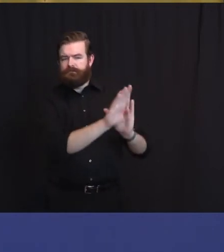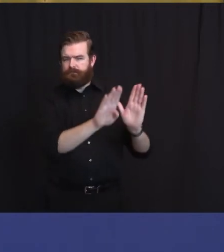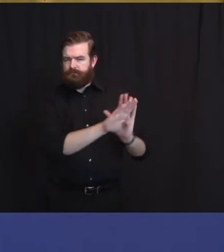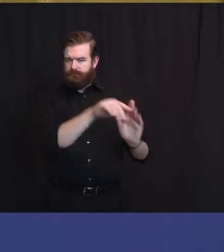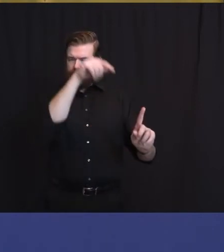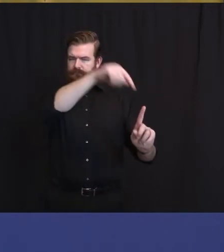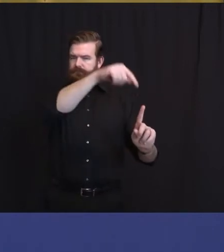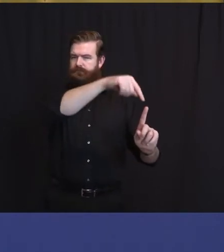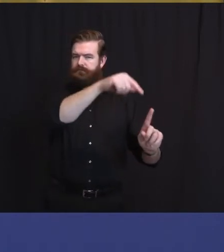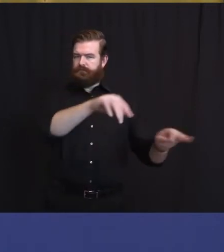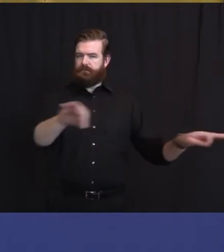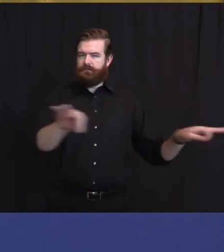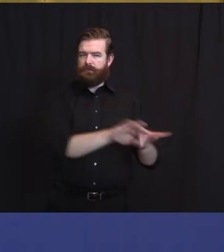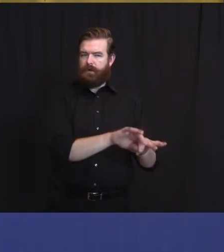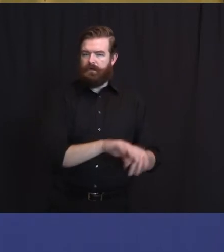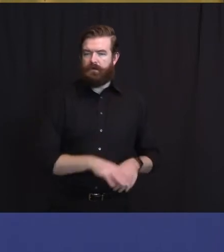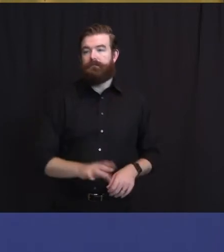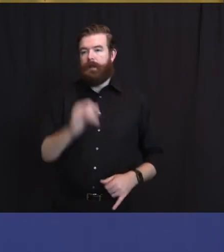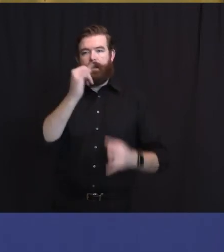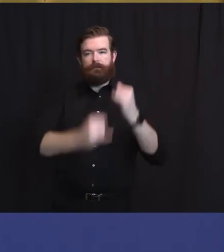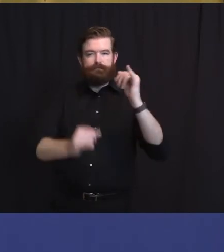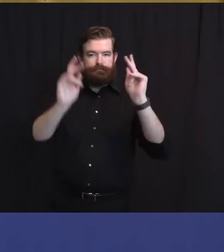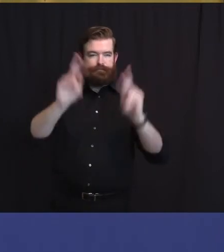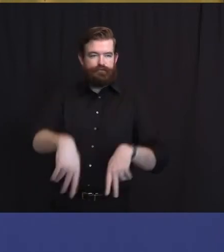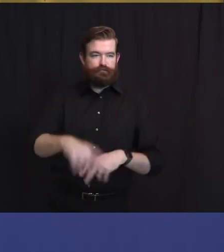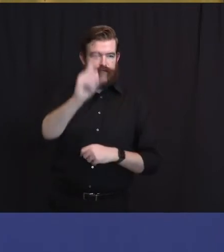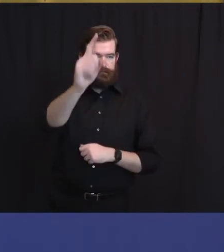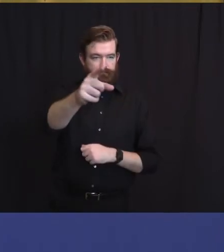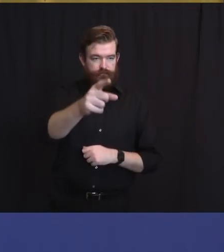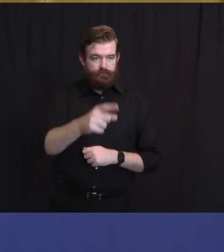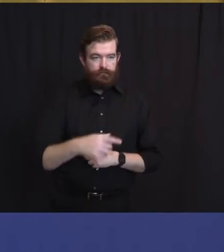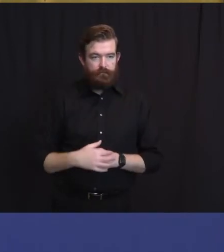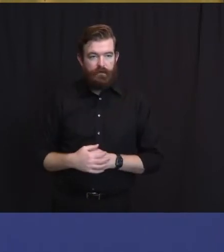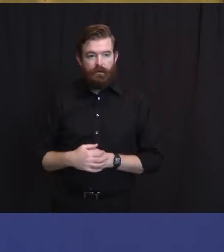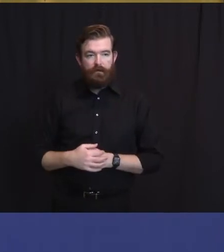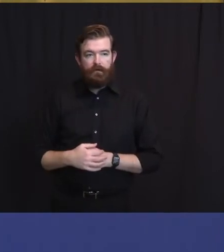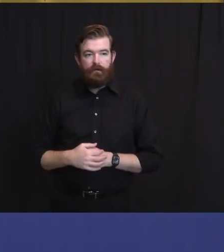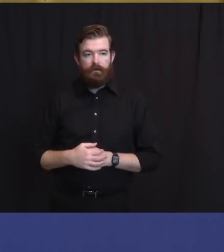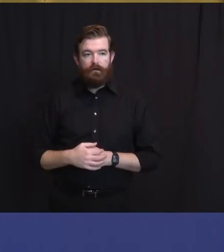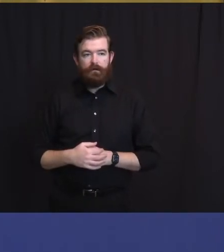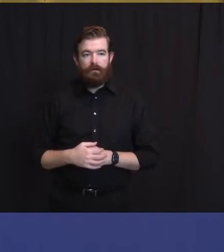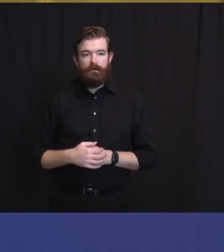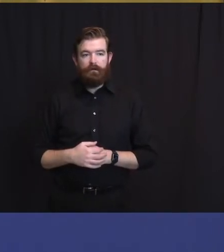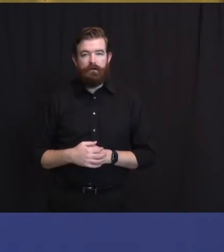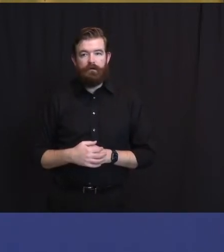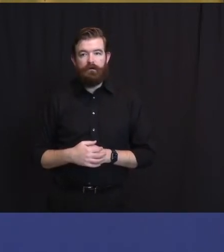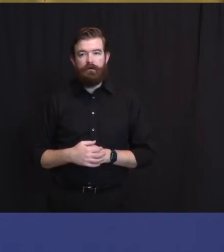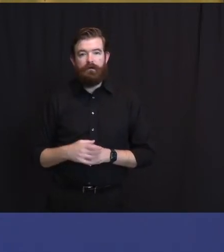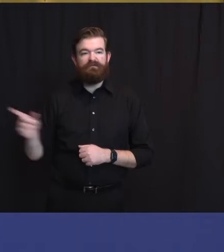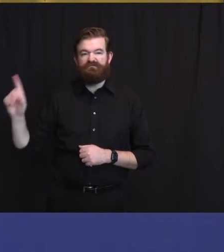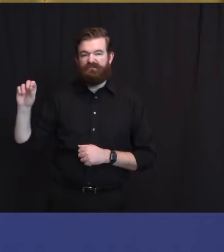you'll be happy that Dustin asked most of my questions. But at the start of the year... Is there some kind of a deal here?